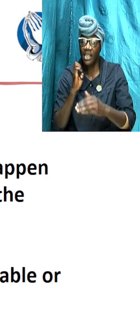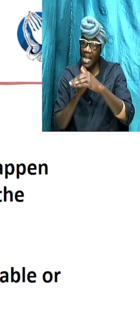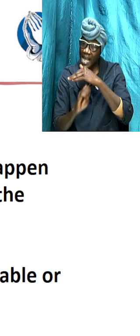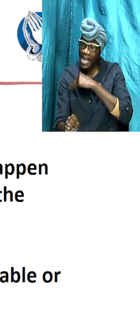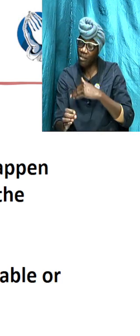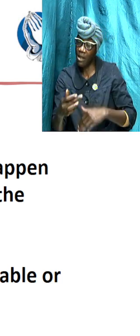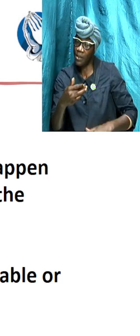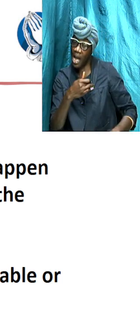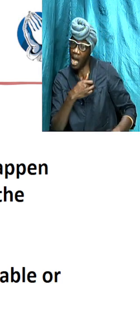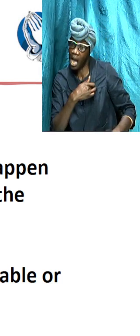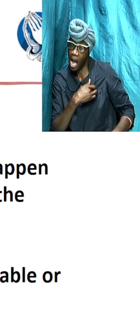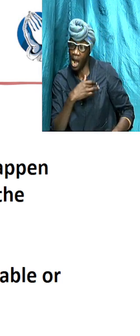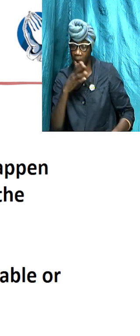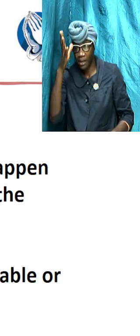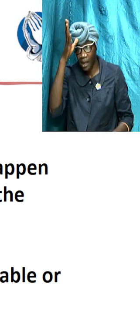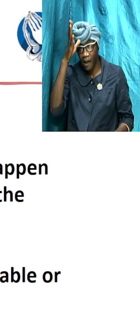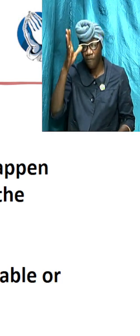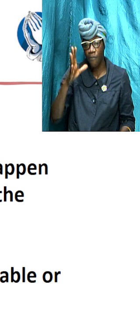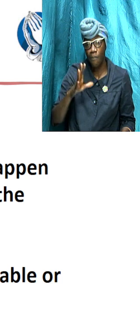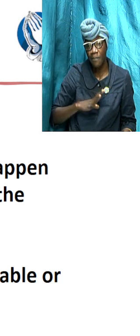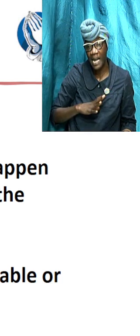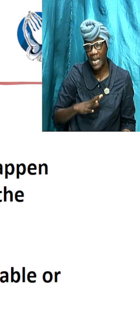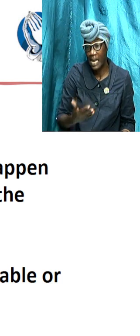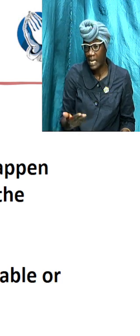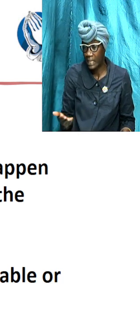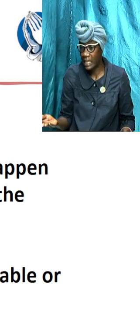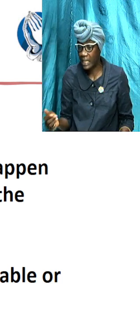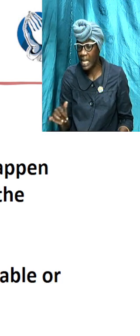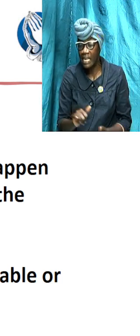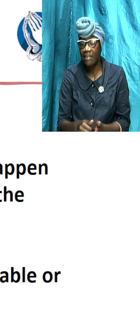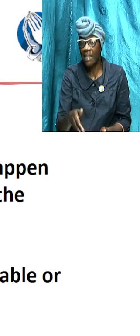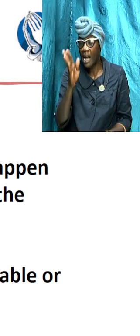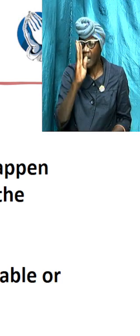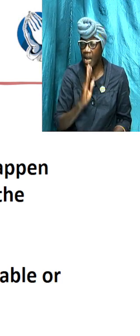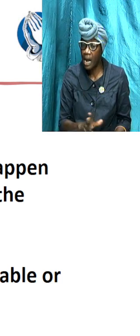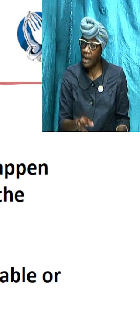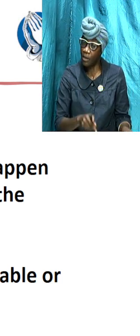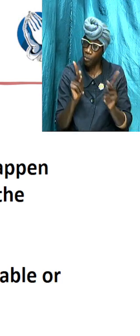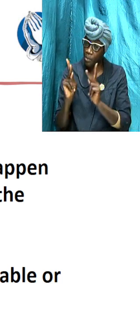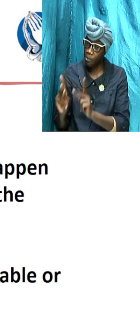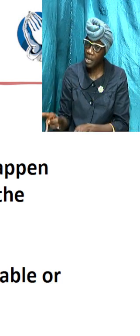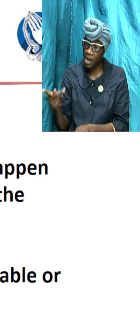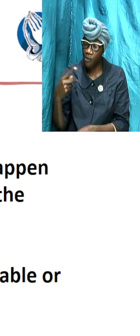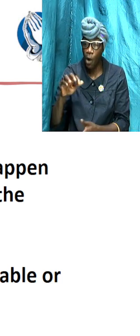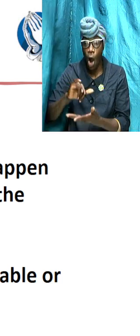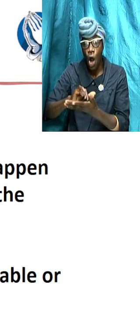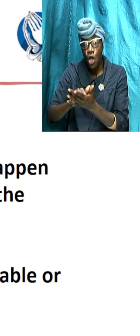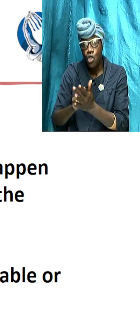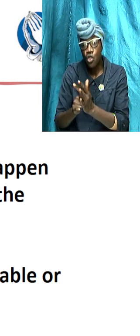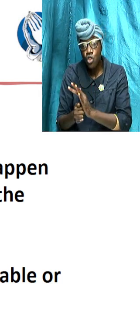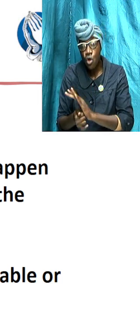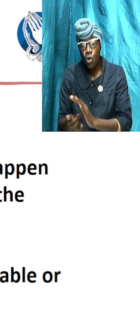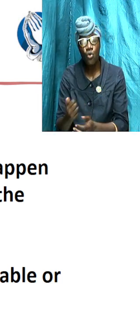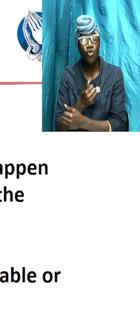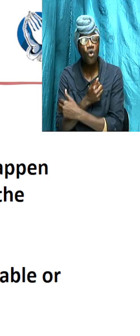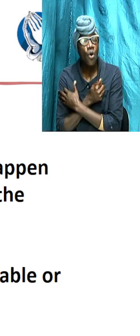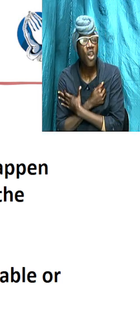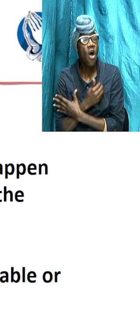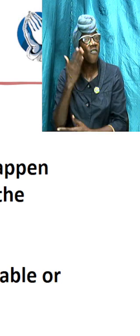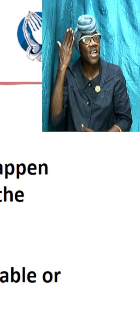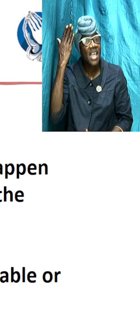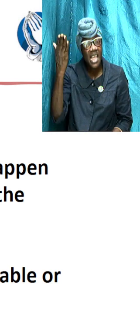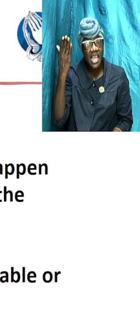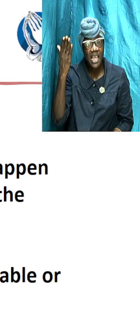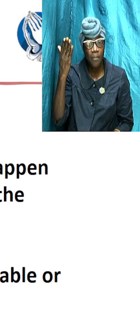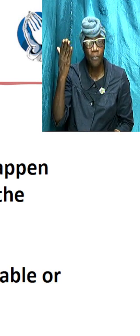the hearts of man, the things which God has prepared for those who love him. Paul